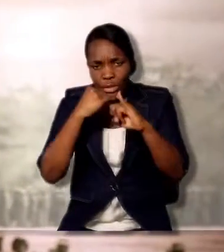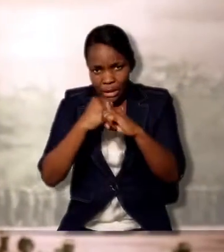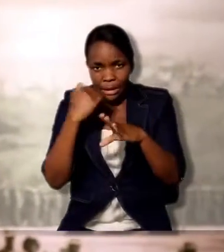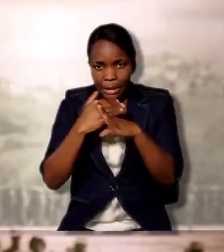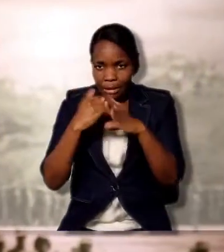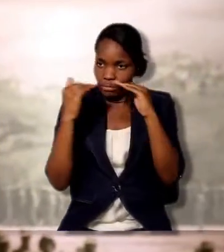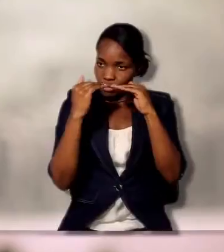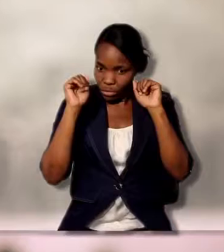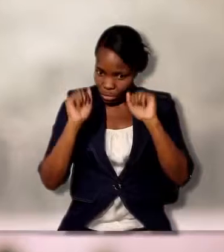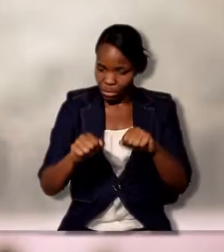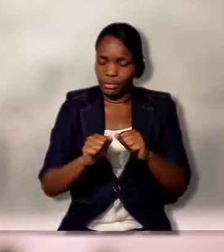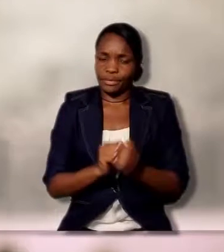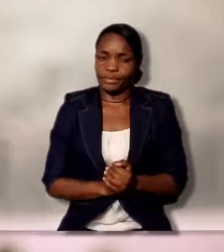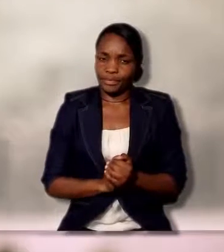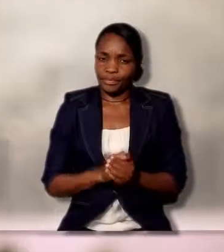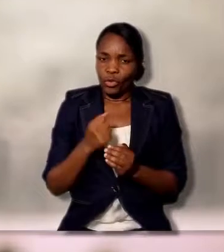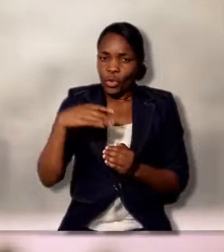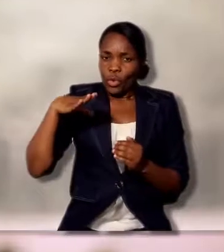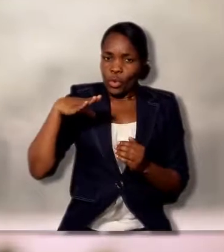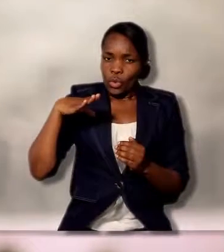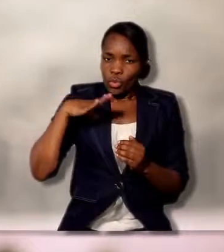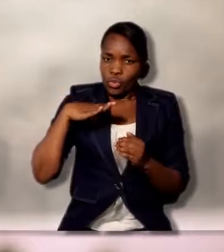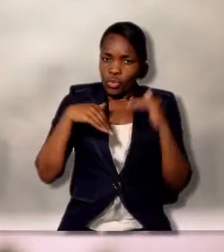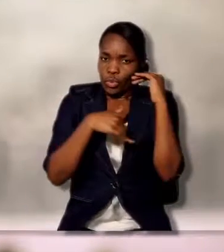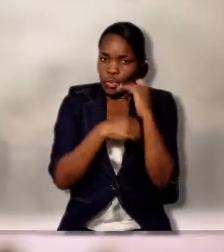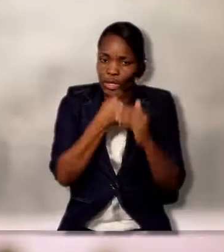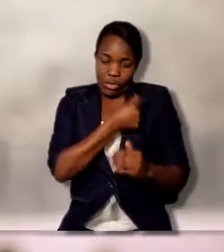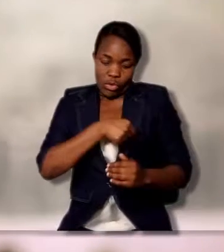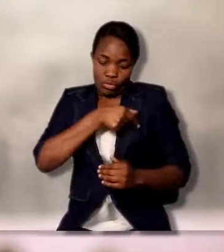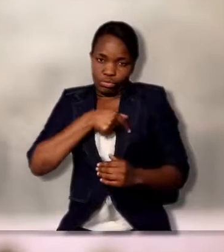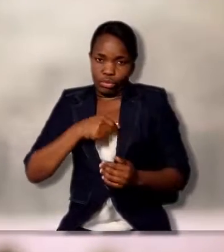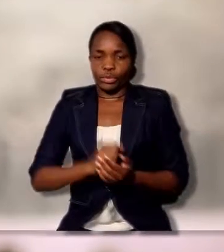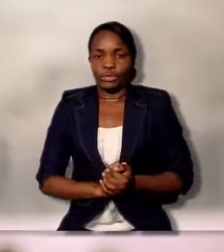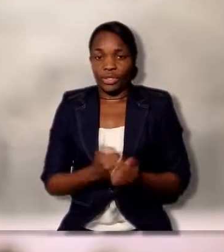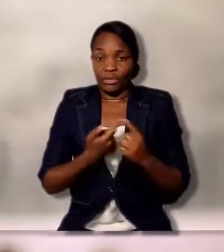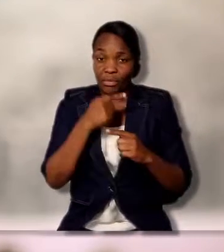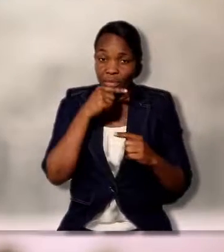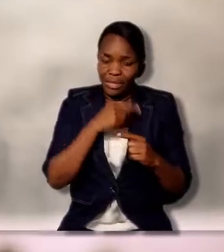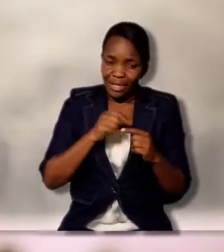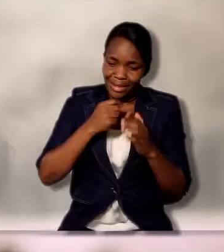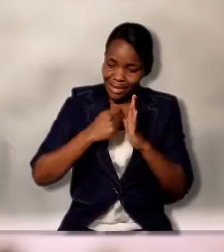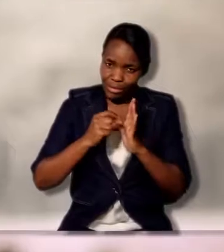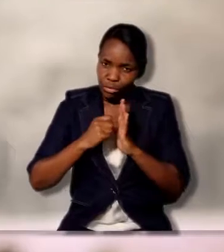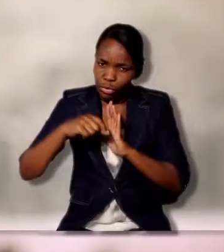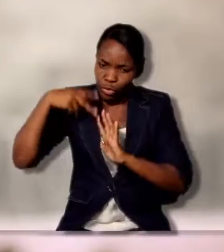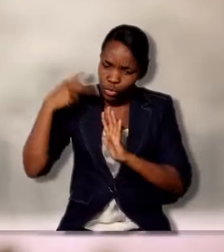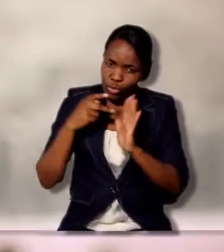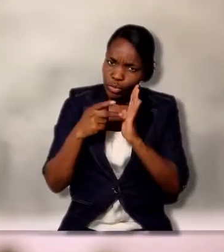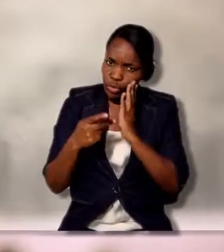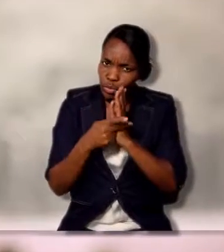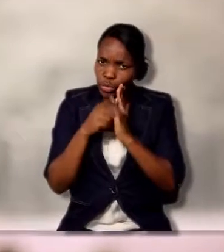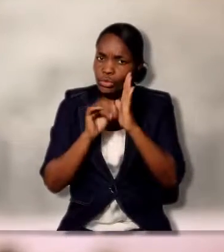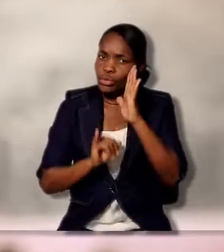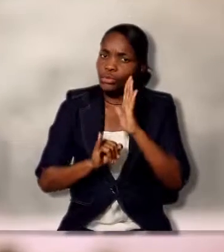should be. Its headquarters are in Geneva, Switzerland, from where it writes policies and programs to